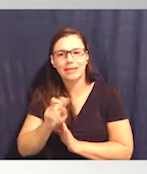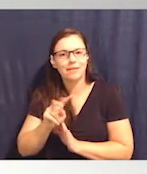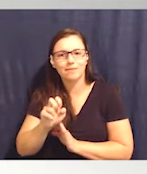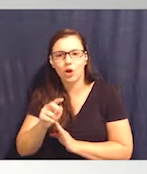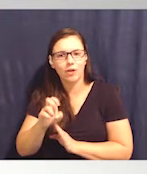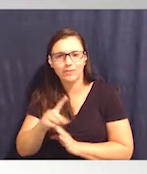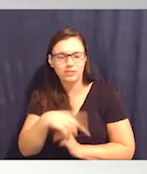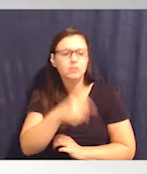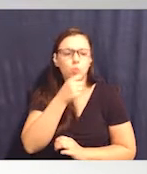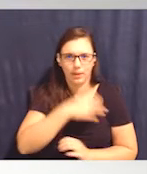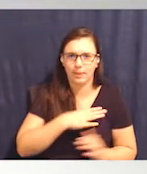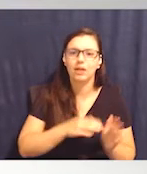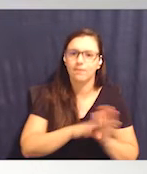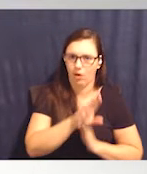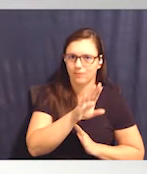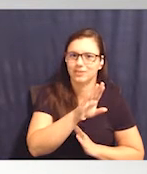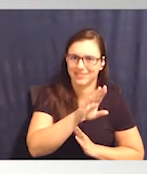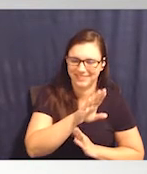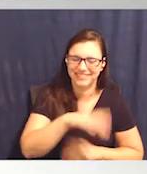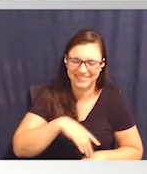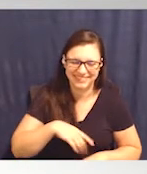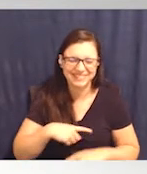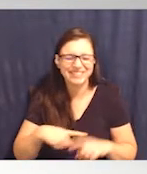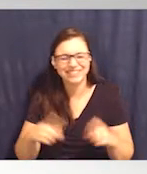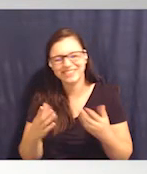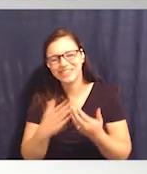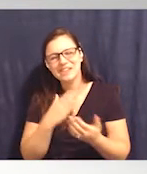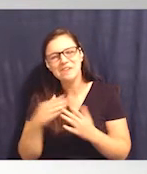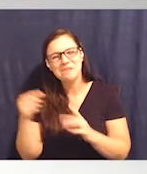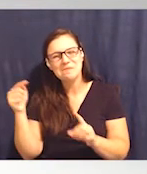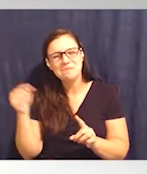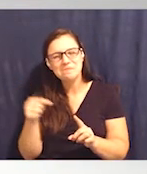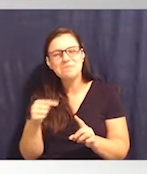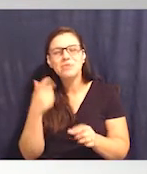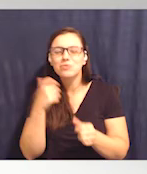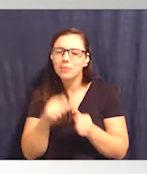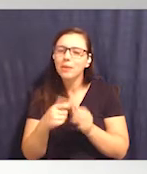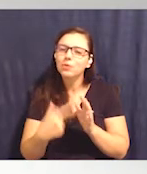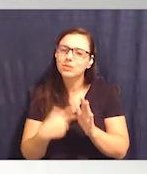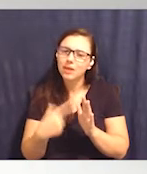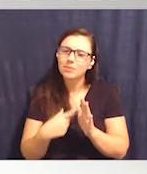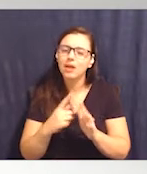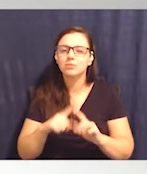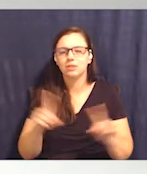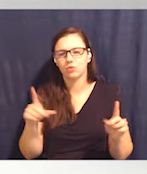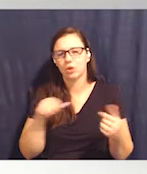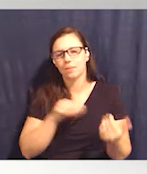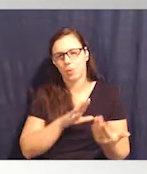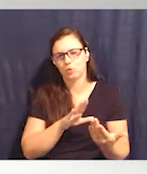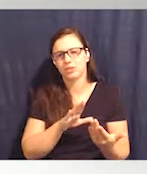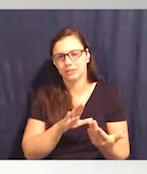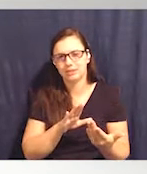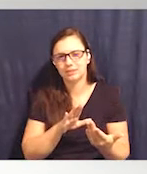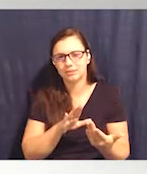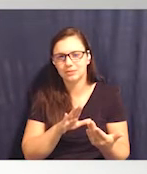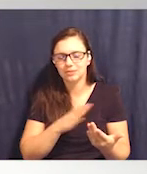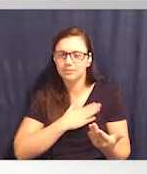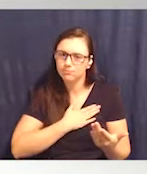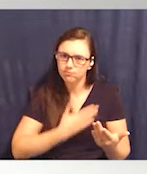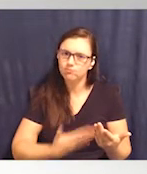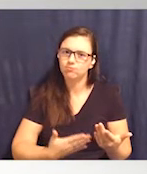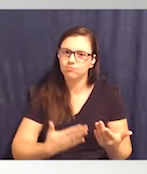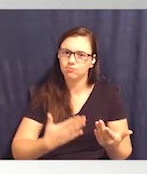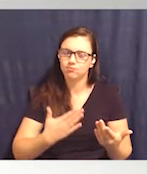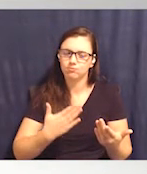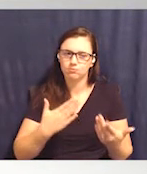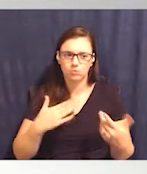But the bottom line is remember, there sometimes are different approaches too. Be willing to let everybody try